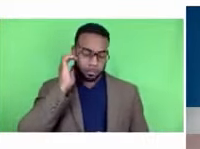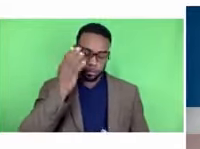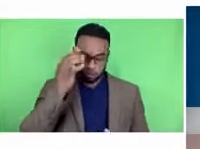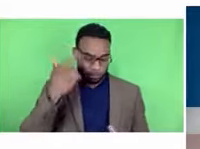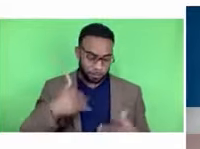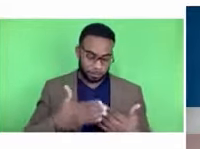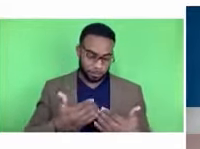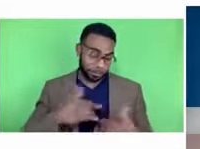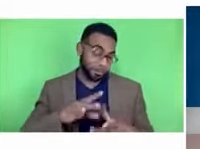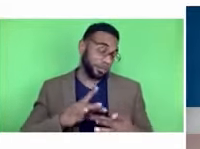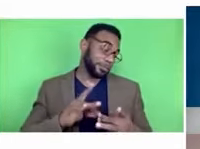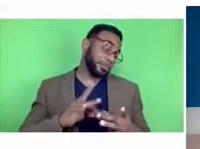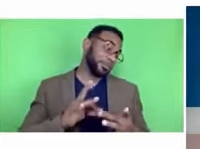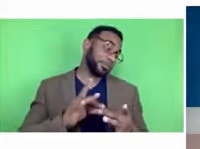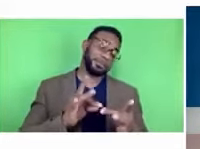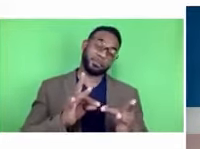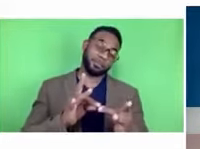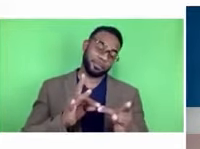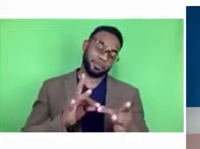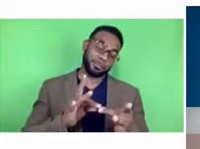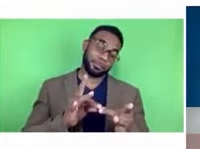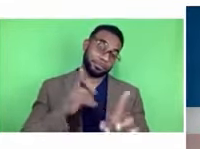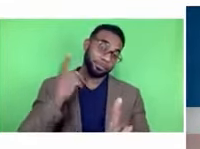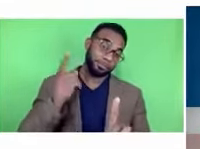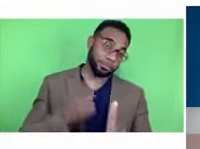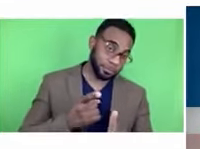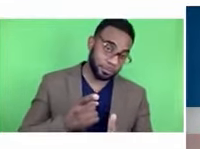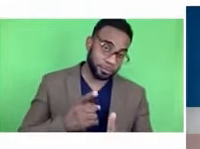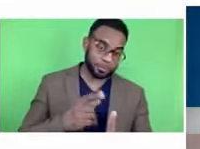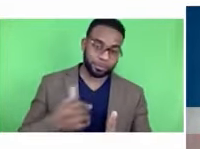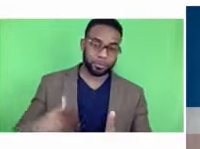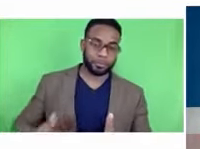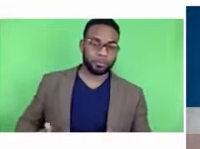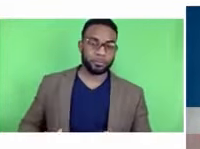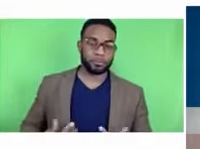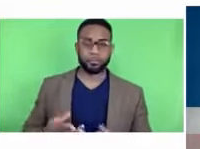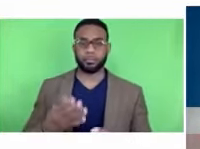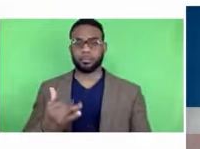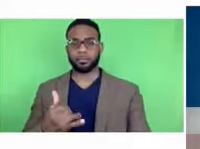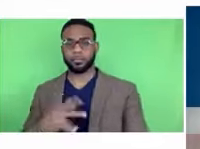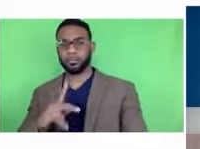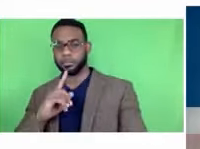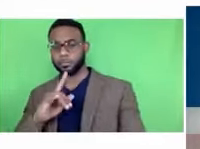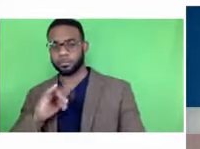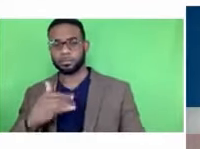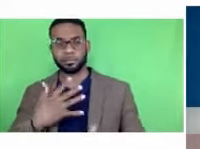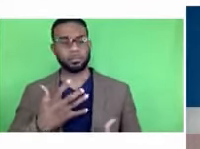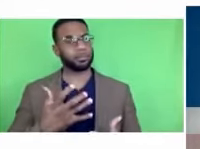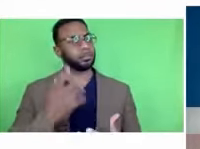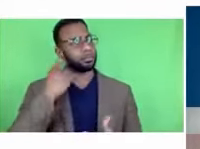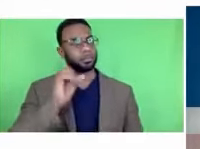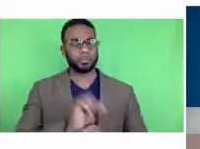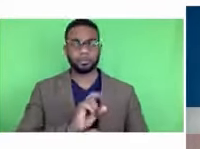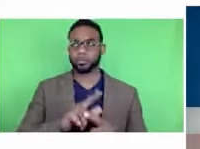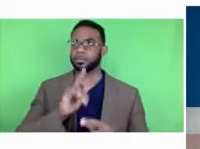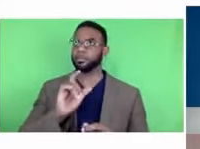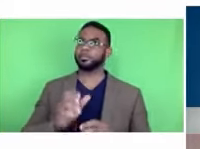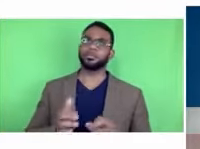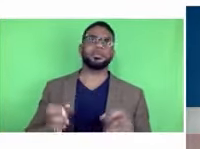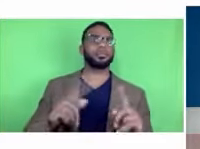and say these things. And when it comes down to it, when, you know, sense of urgency is there and people are really desperate for a job or they really need to get back in